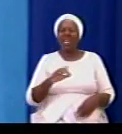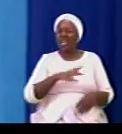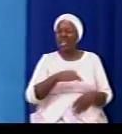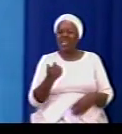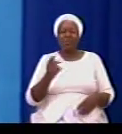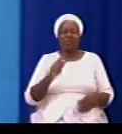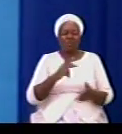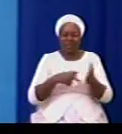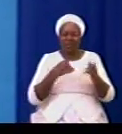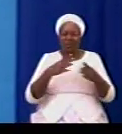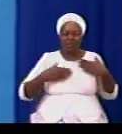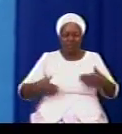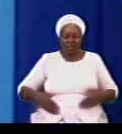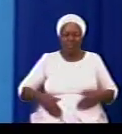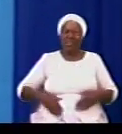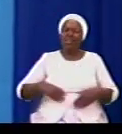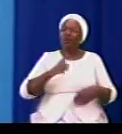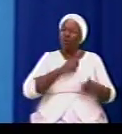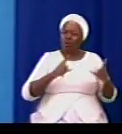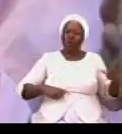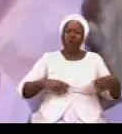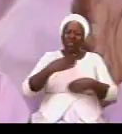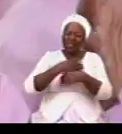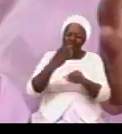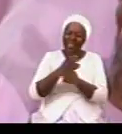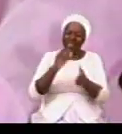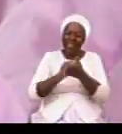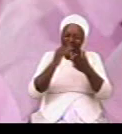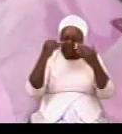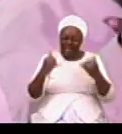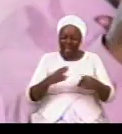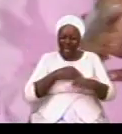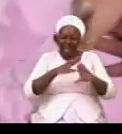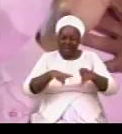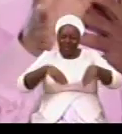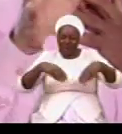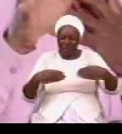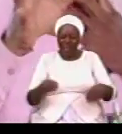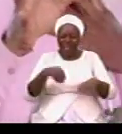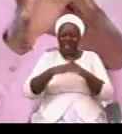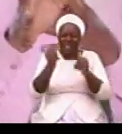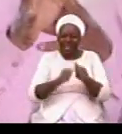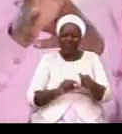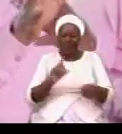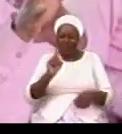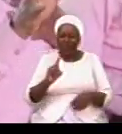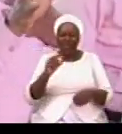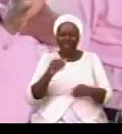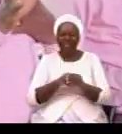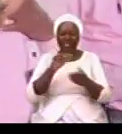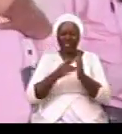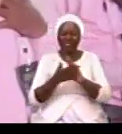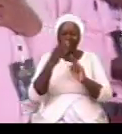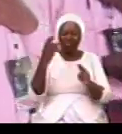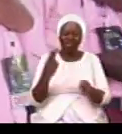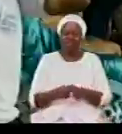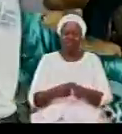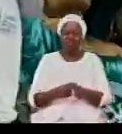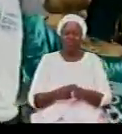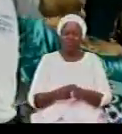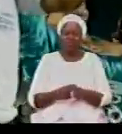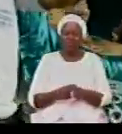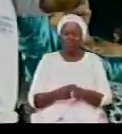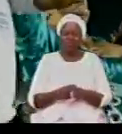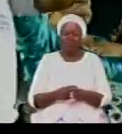and supply it everyone in Jesus' name. Dumb person, speak out in Jesus'